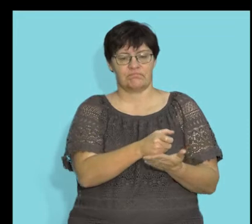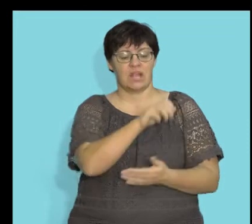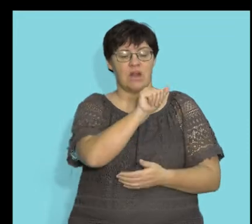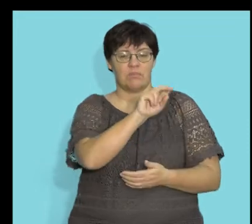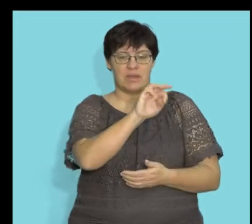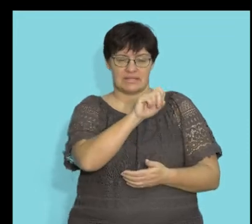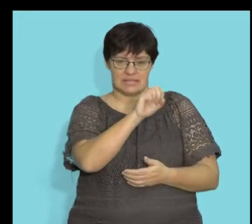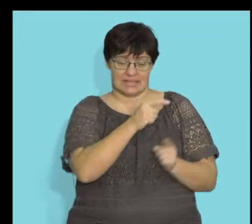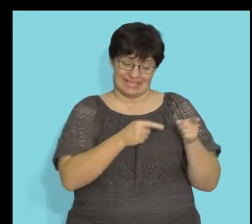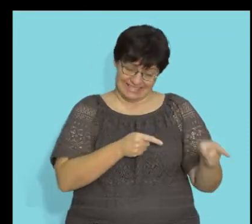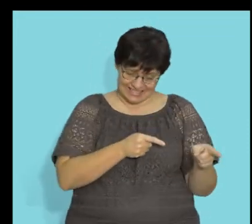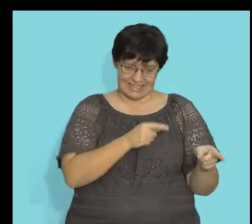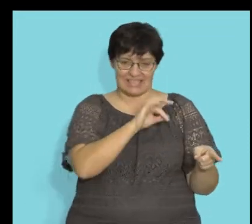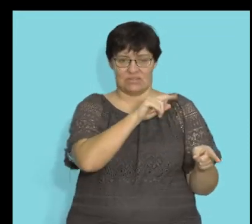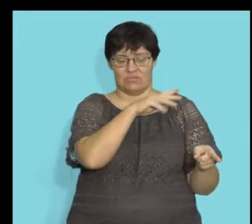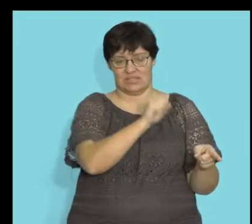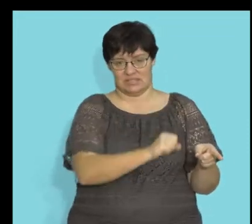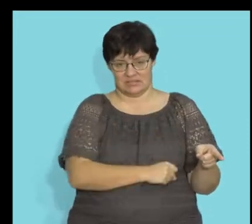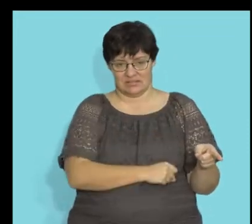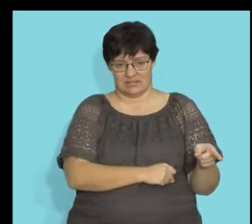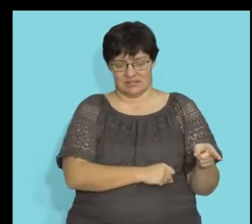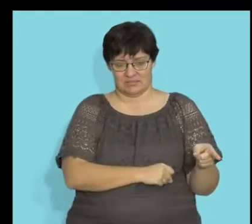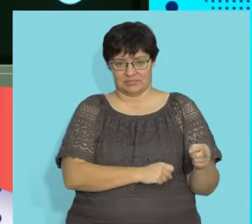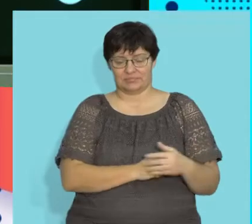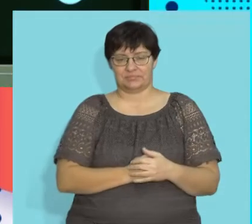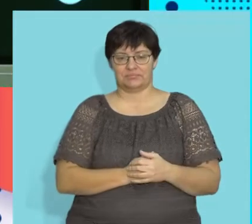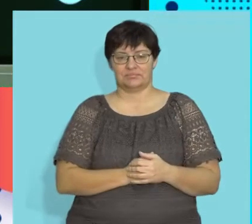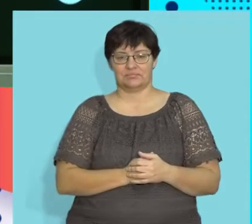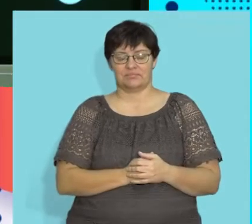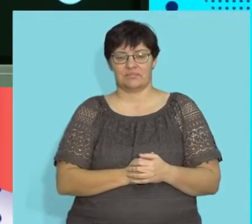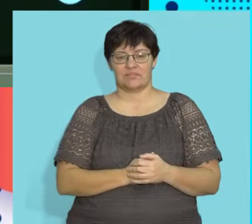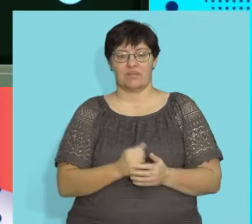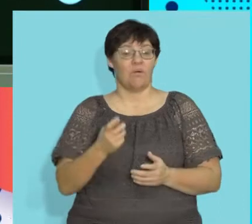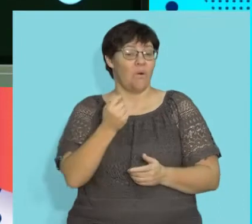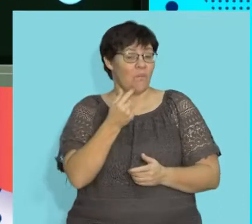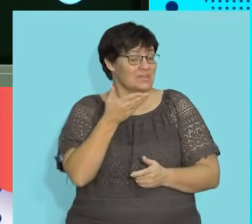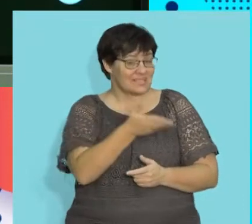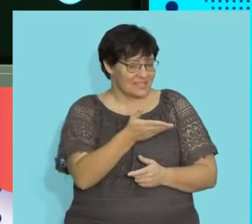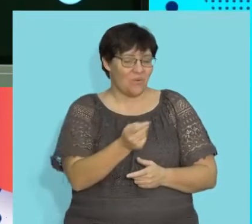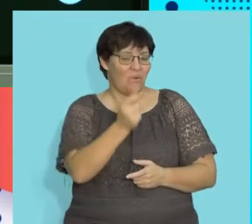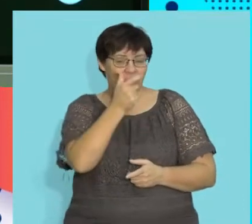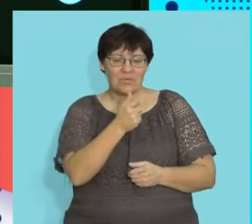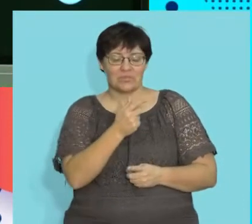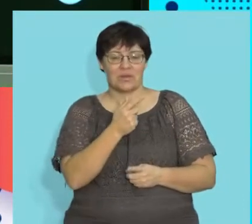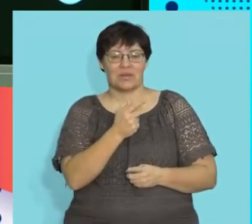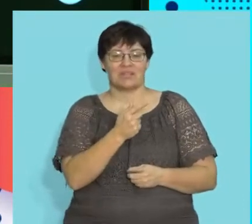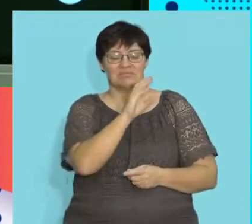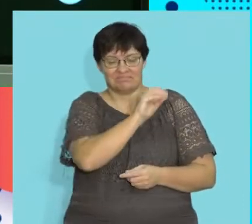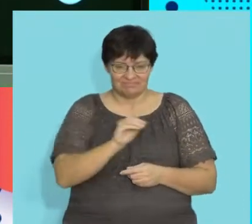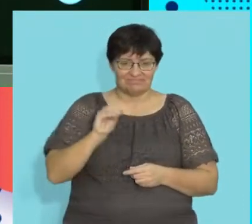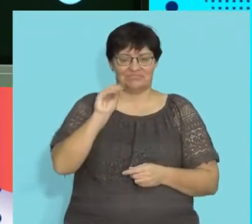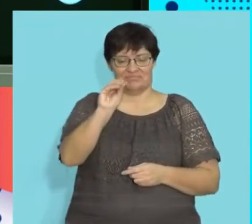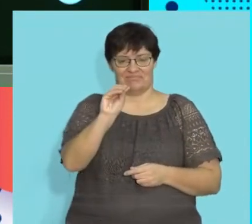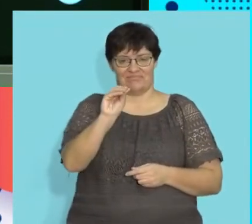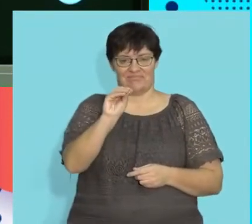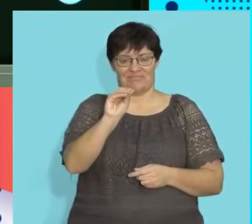an arithmetic series. Okay guys, so we are almost there. We're almost at the point where we can sub